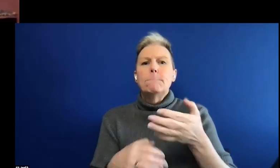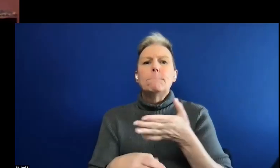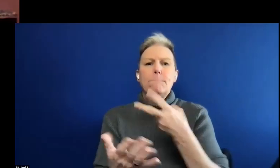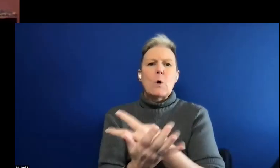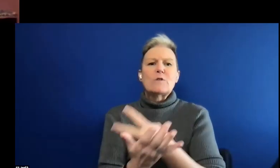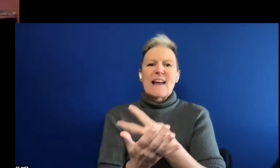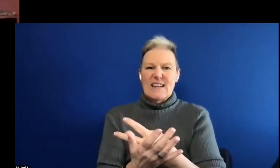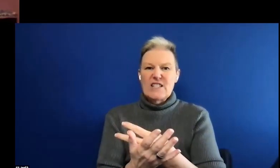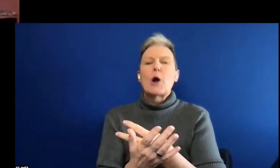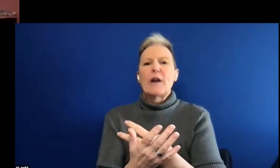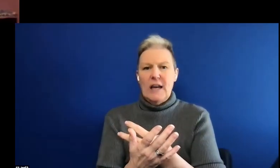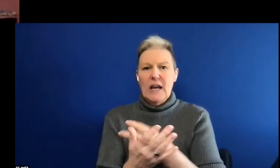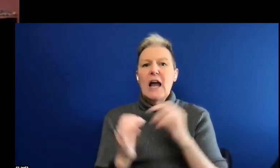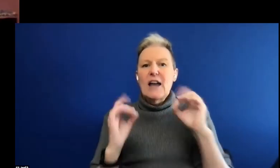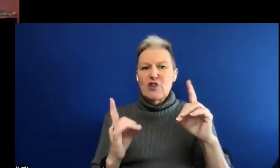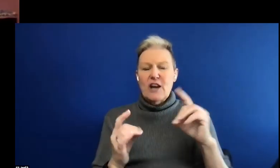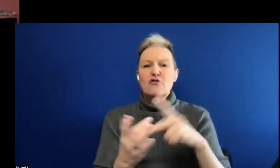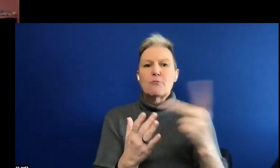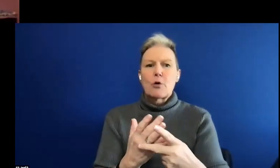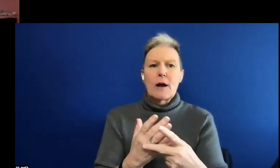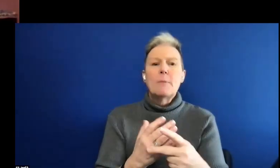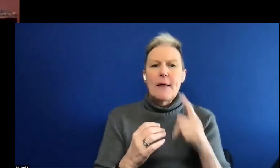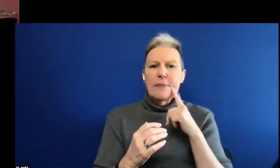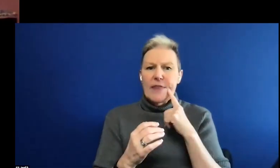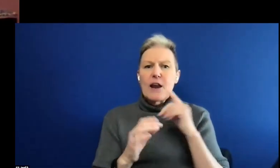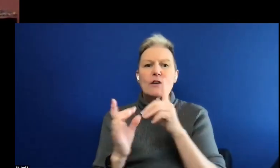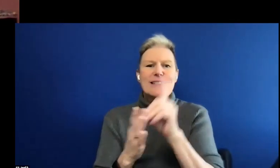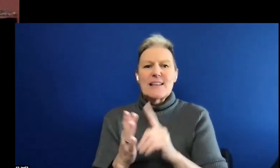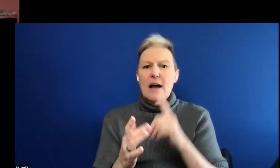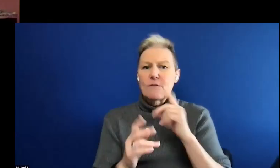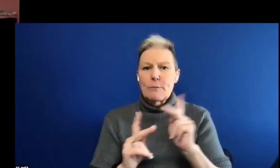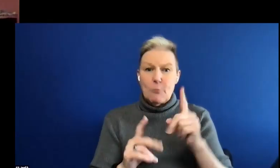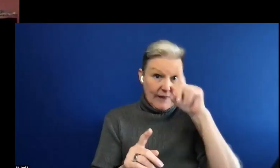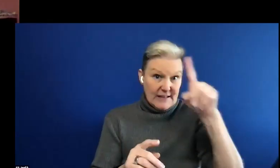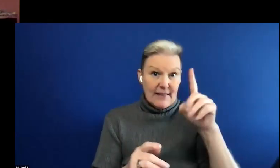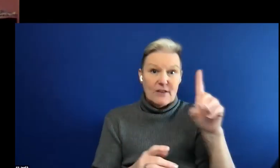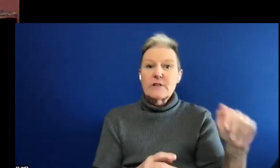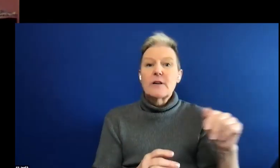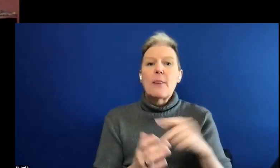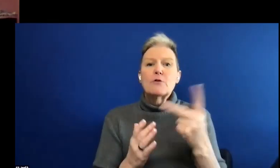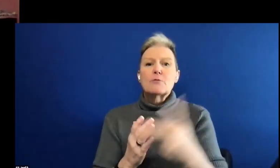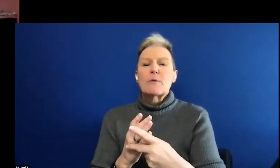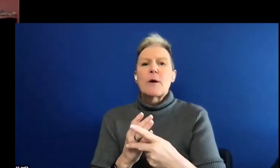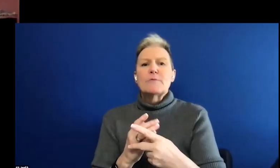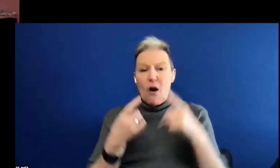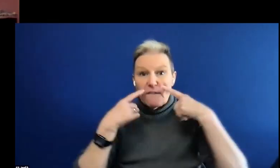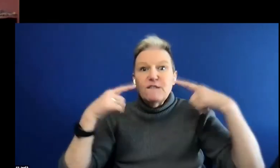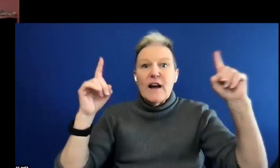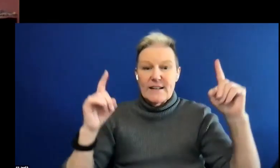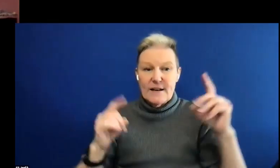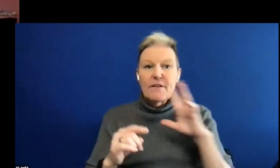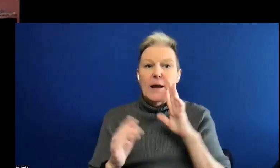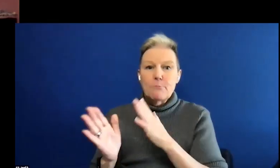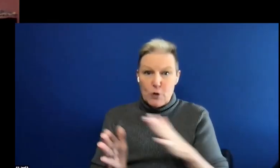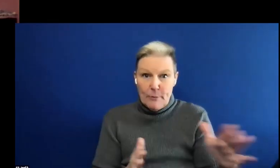programs that are designed for students with intellectual and developmental disabilities. These programs are highly effective in